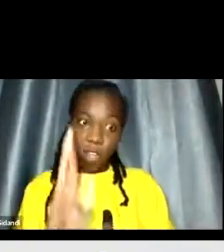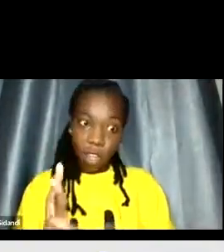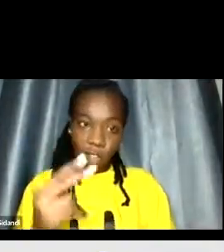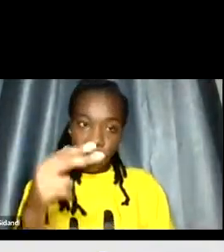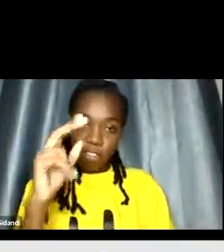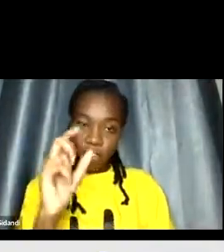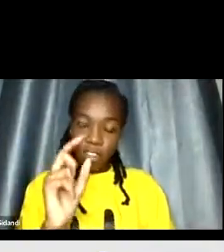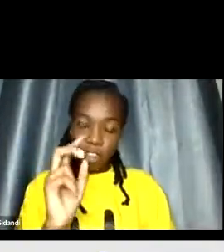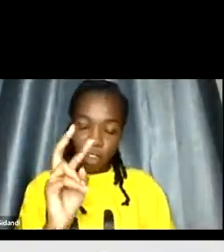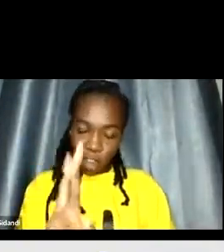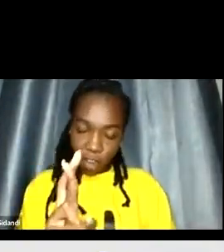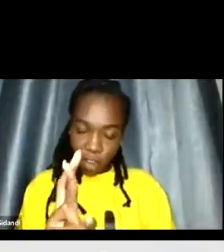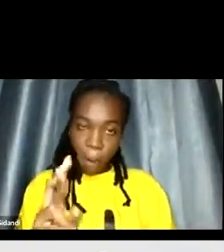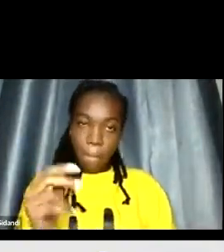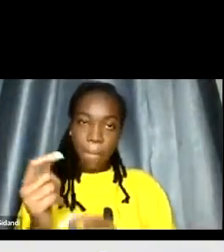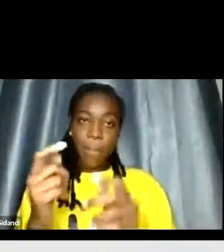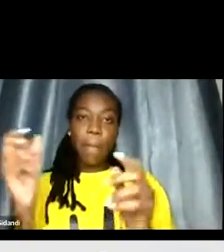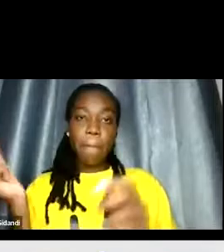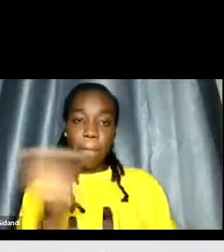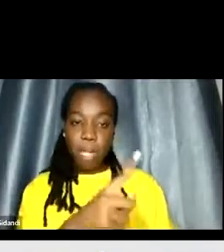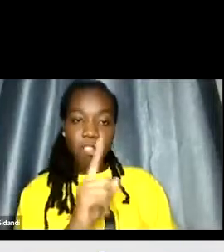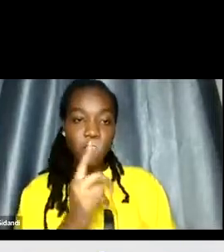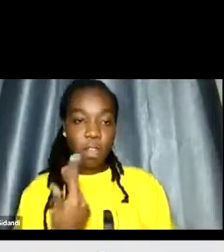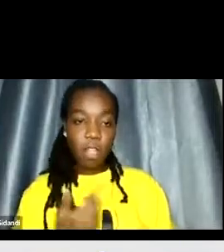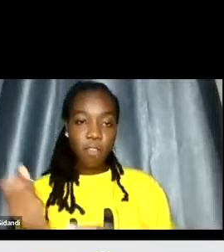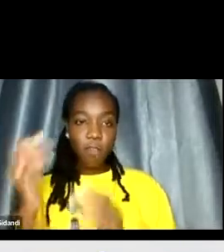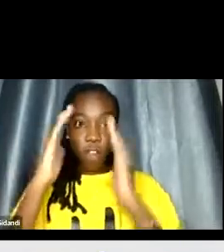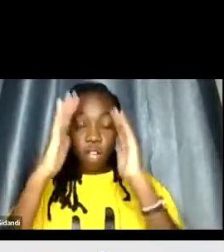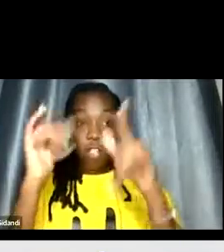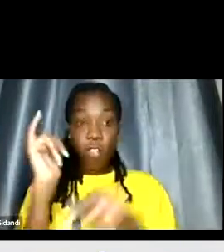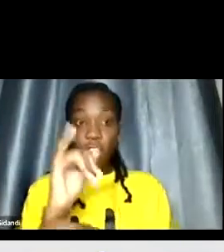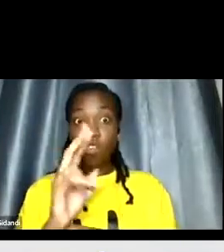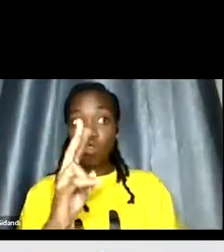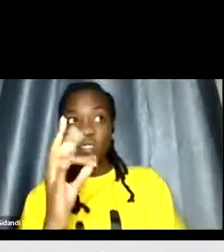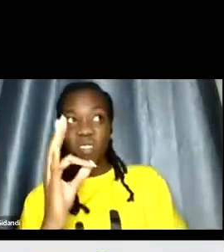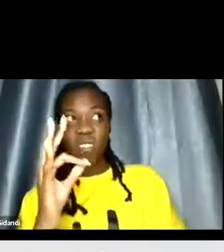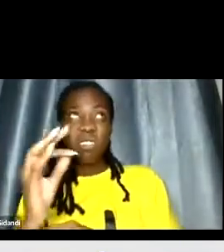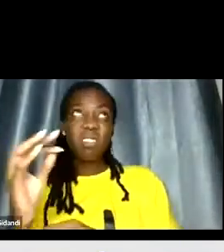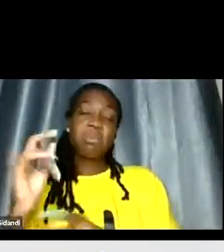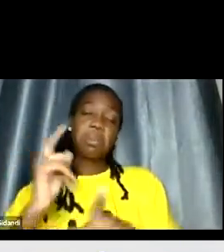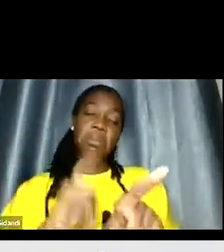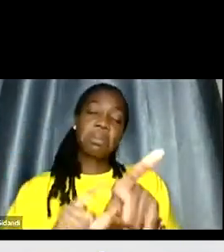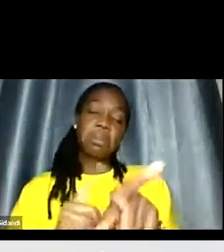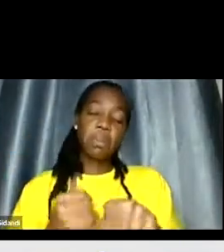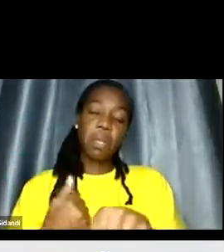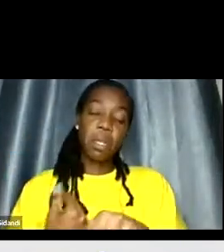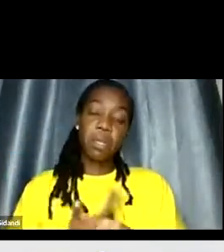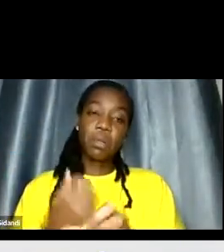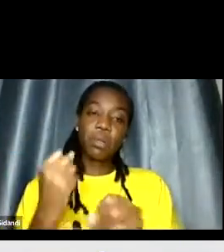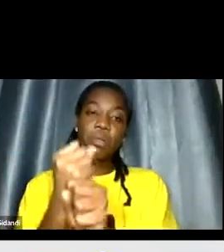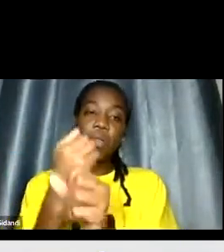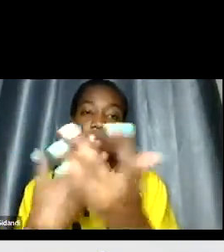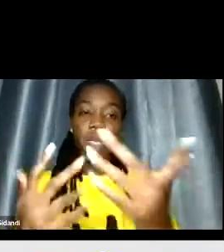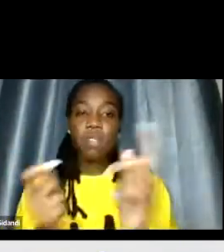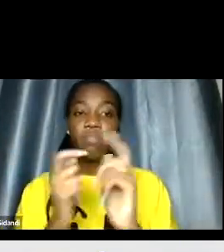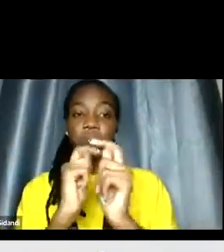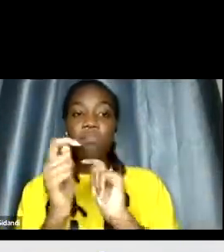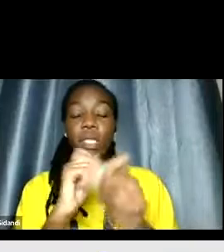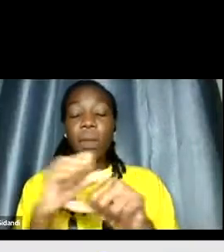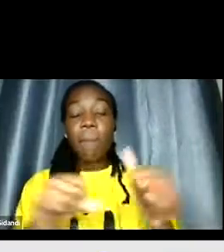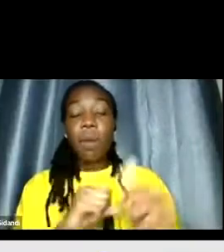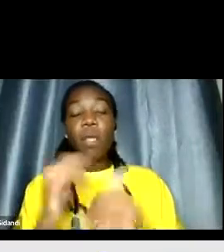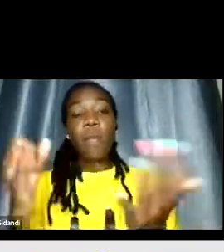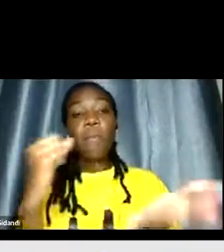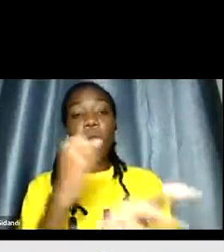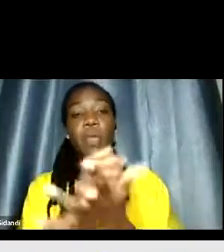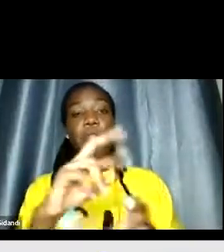are focusing quite a lot, like about 2 or 3 episodes will be tackling on issues around HR. We are hoping to discuss employee relations. We are